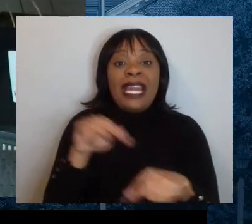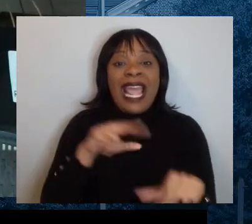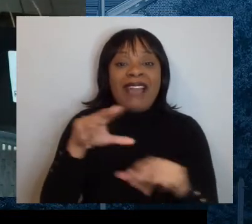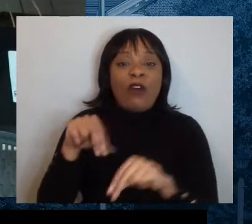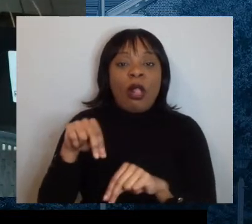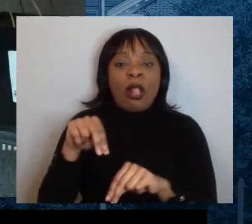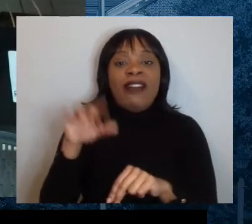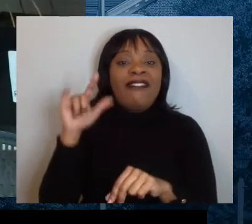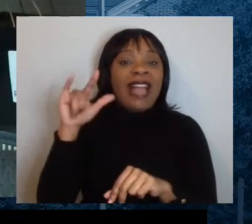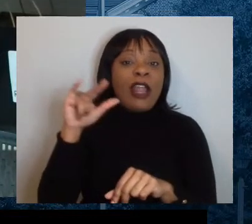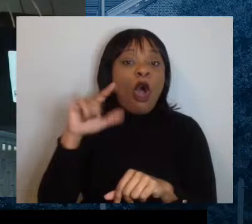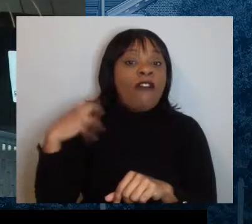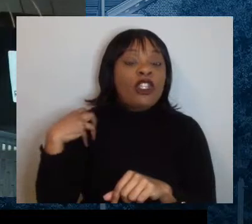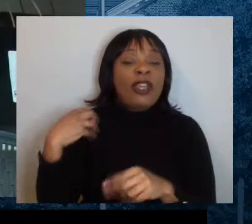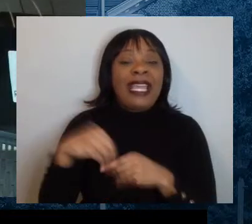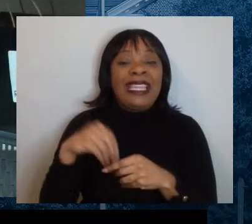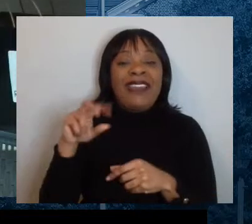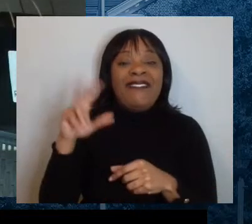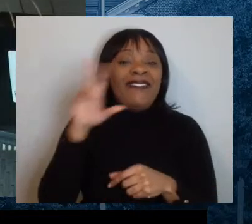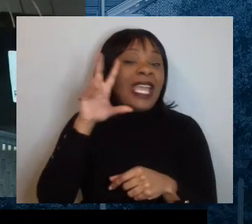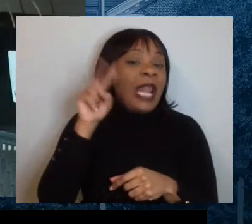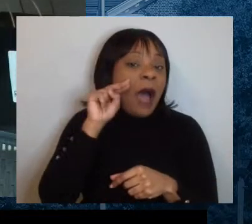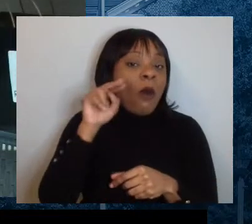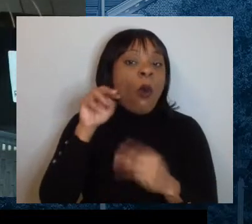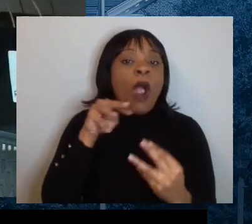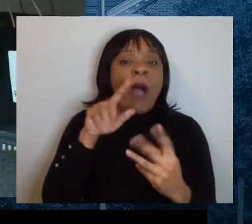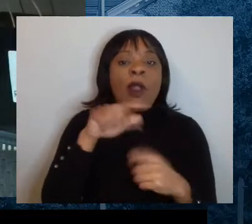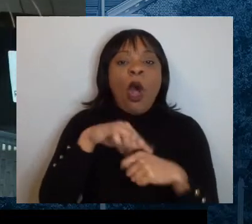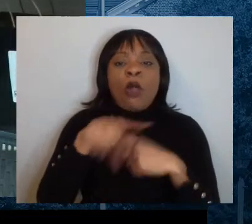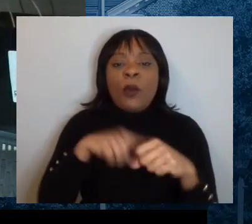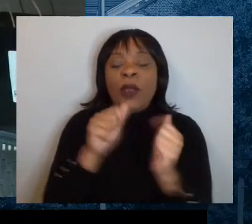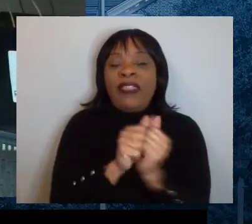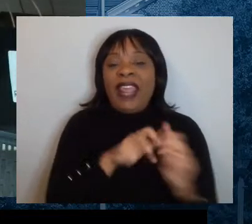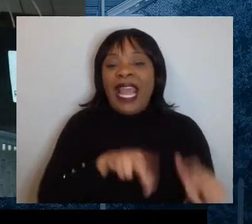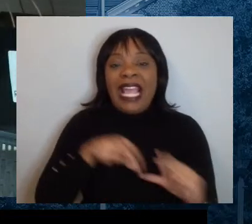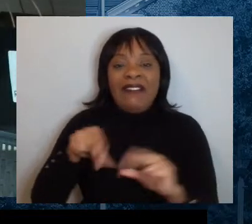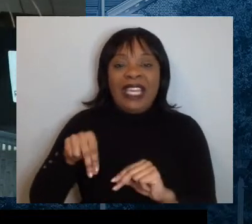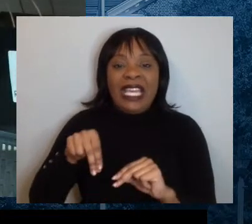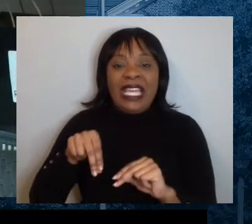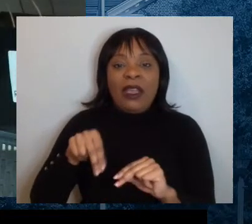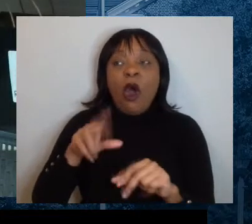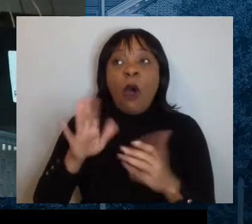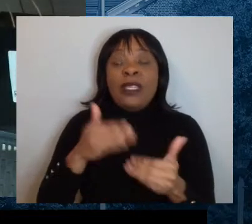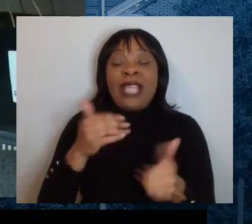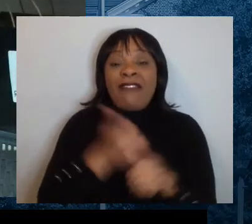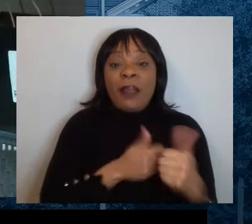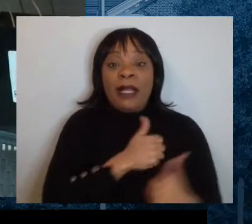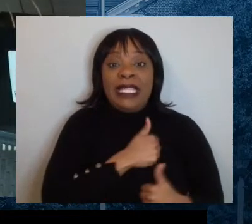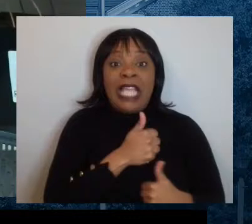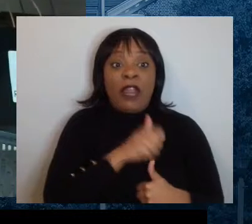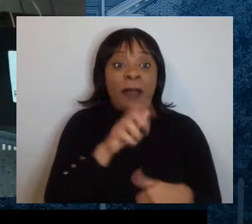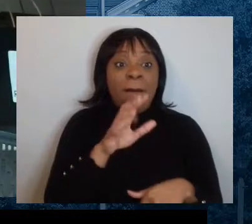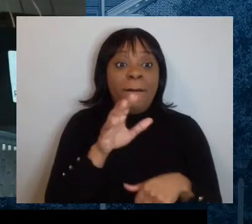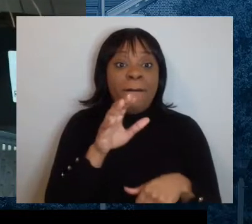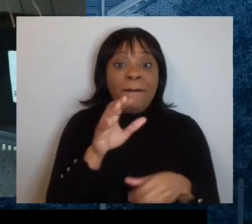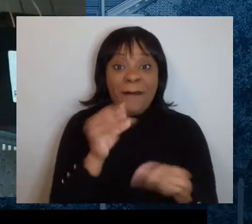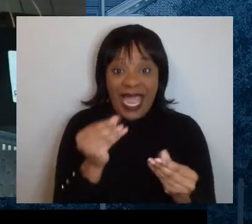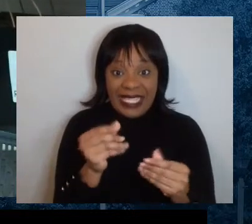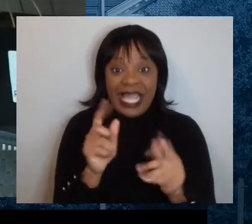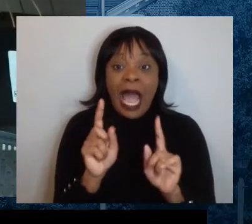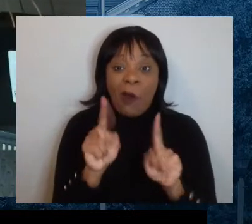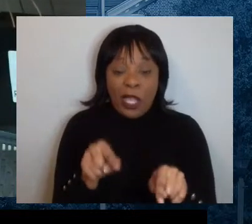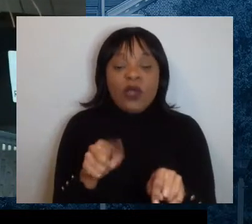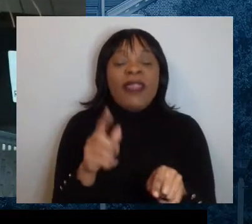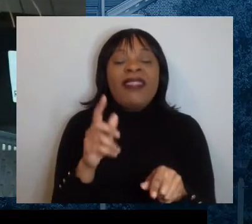all over the world with the Navy. Almost every military base I ever went to, they have a library. And people say, why do you love the Navy?